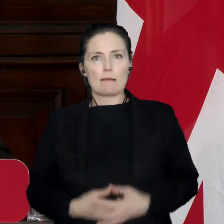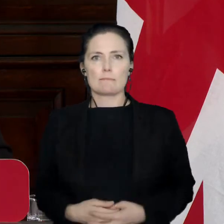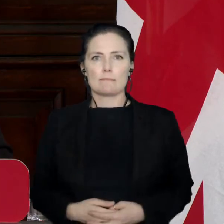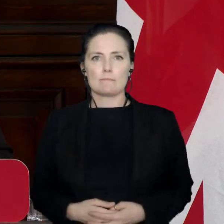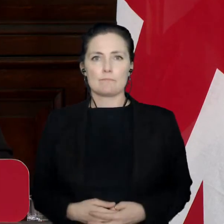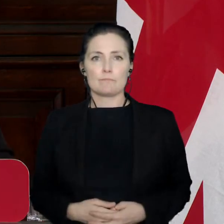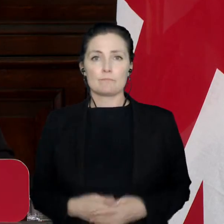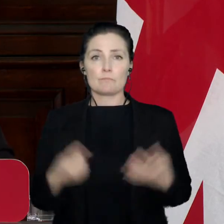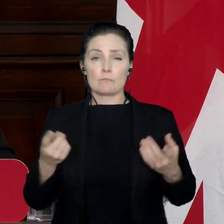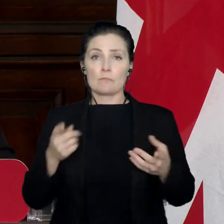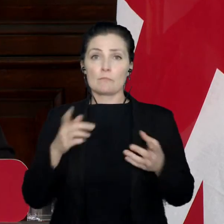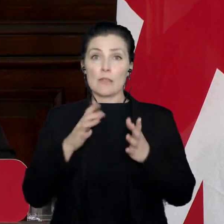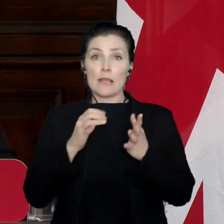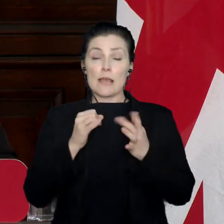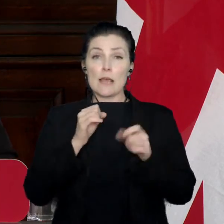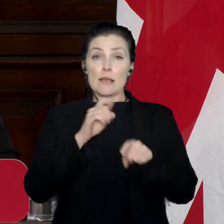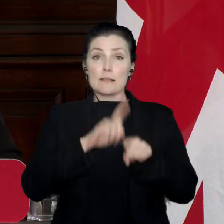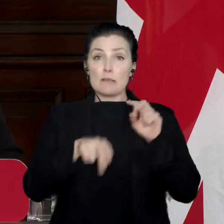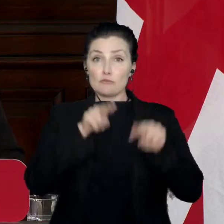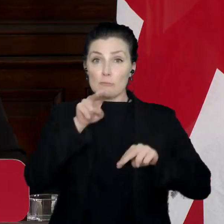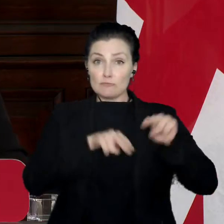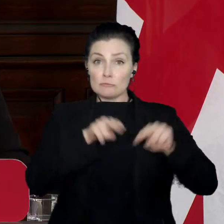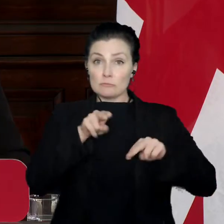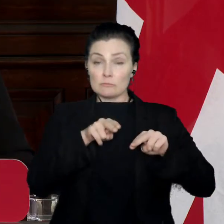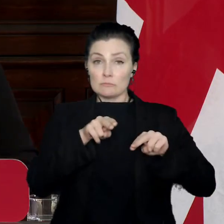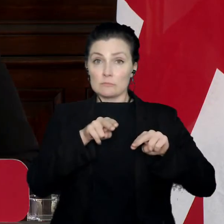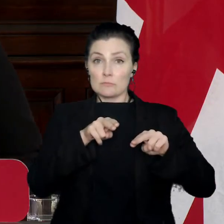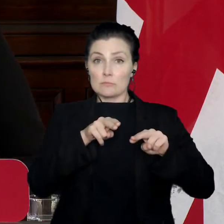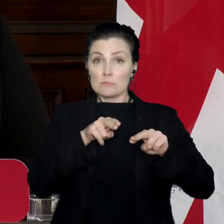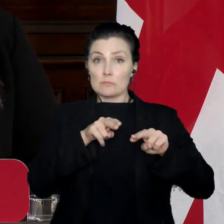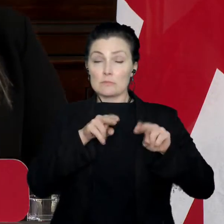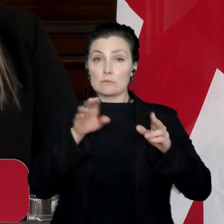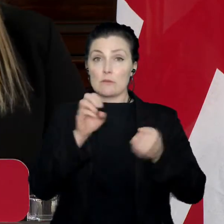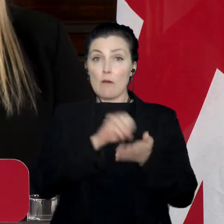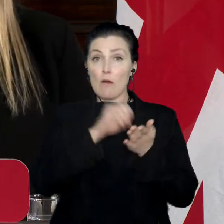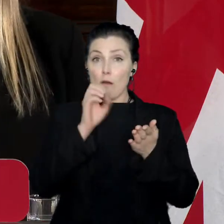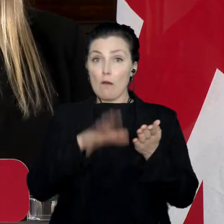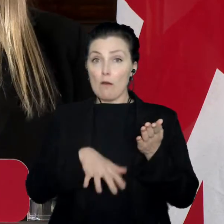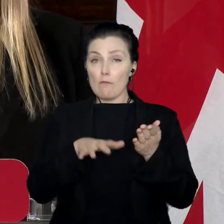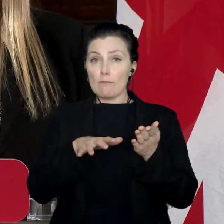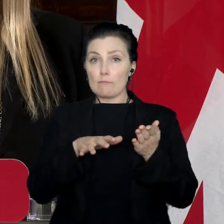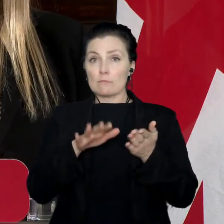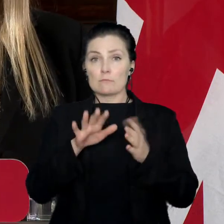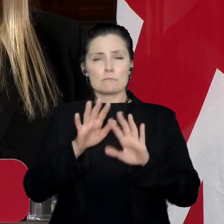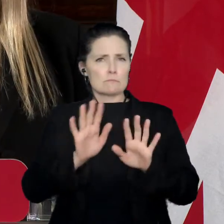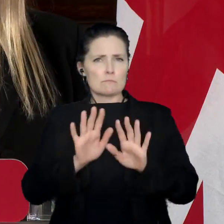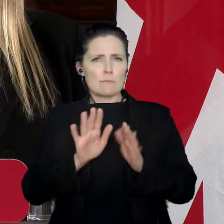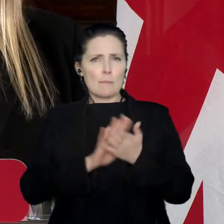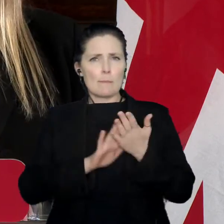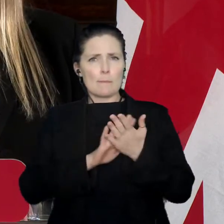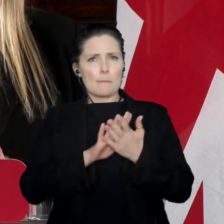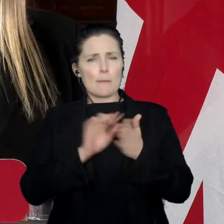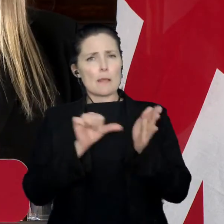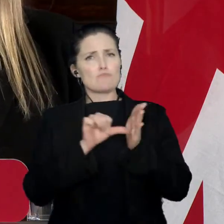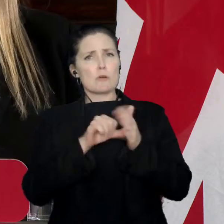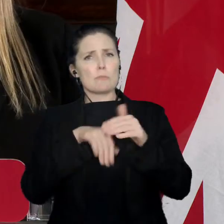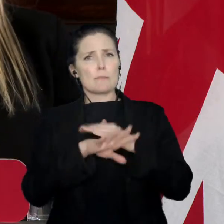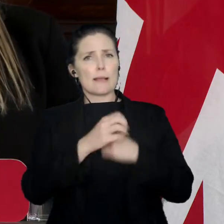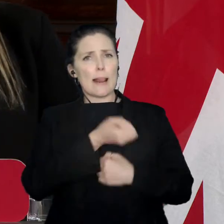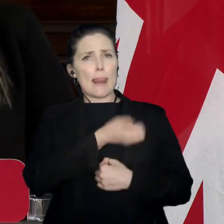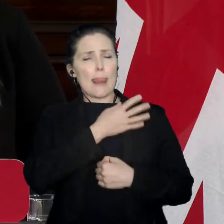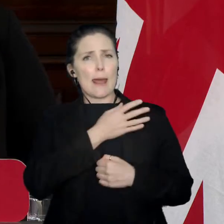special measures must not be construed as implying that the problems within the Labour Party are